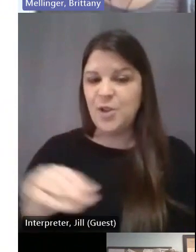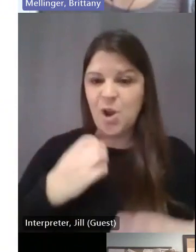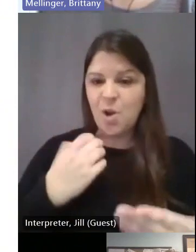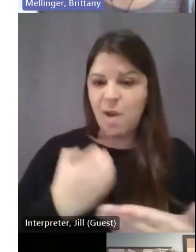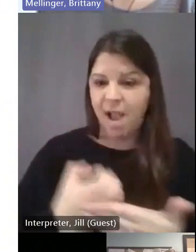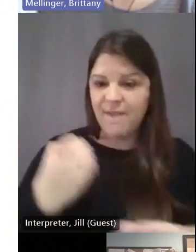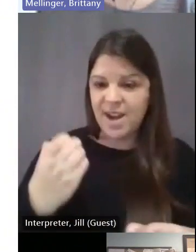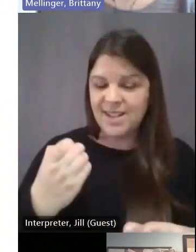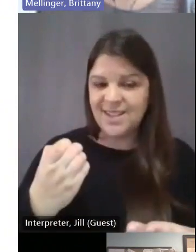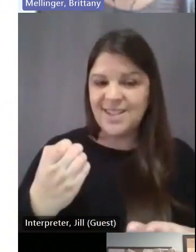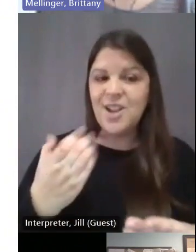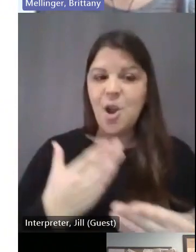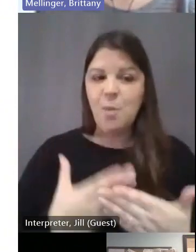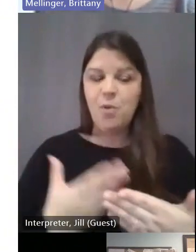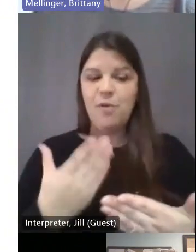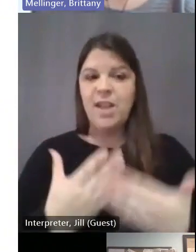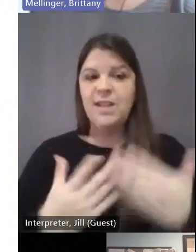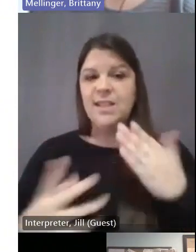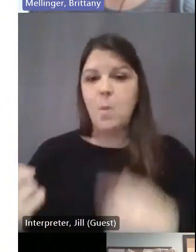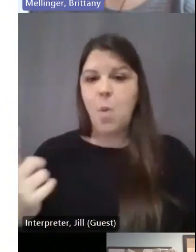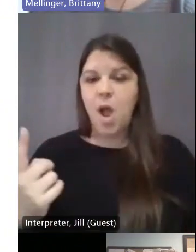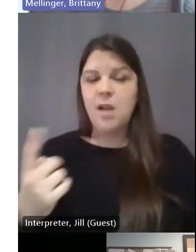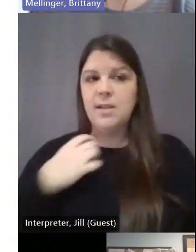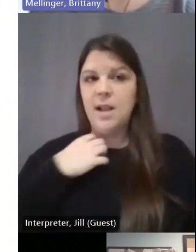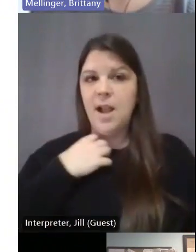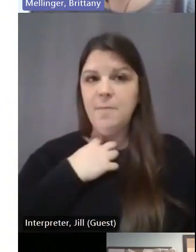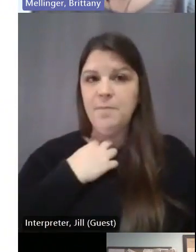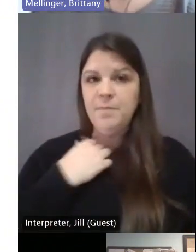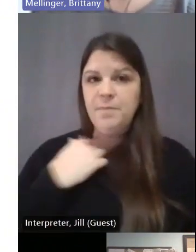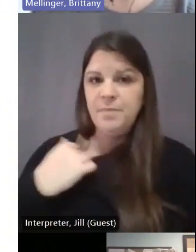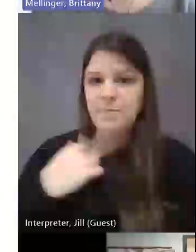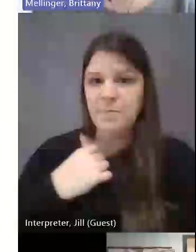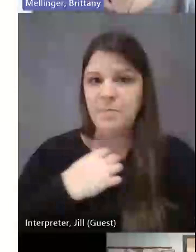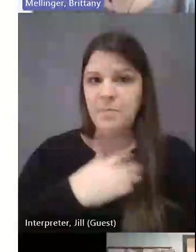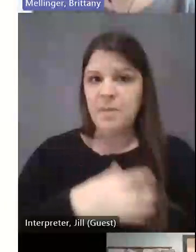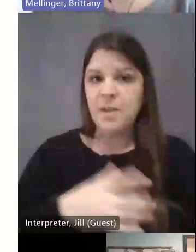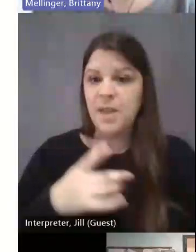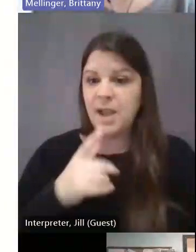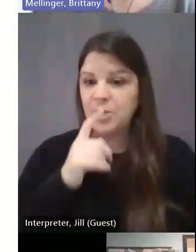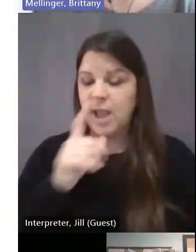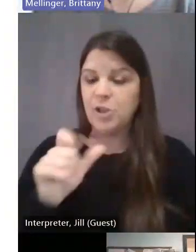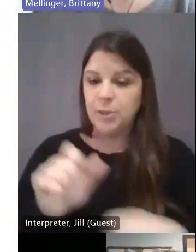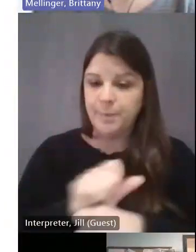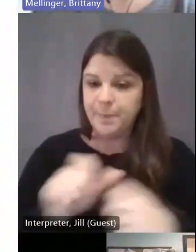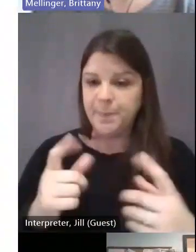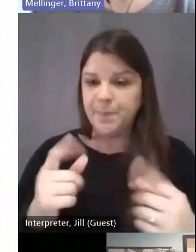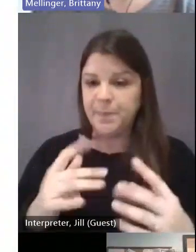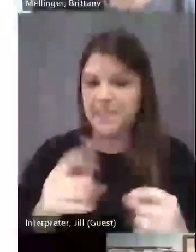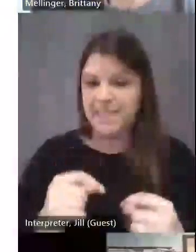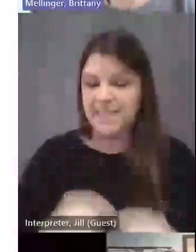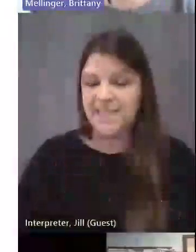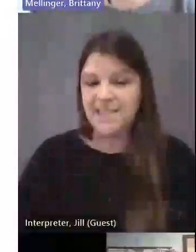that someone actually committed the crime that they're being accused